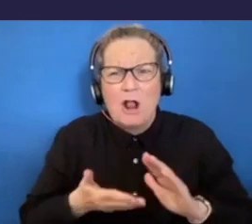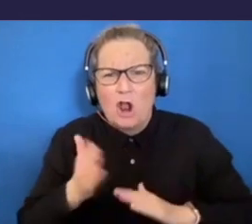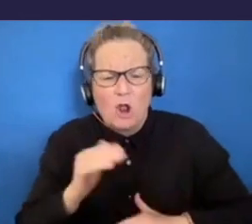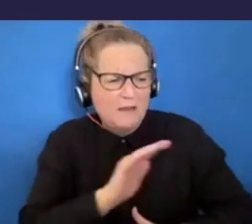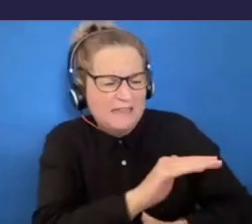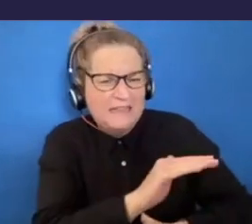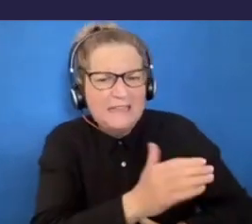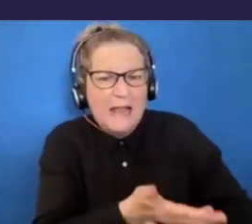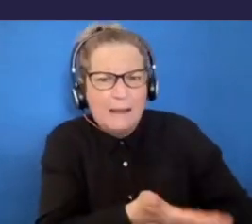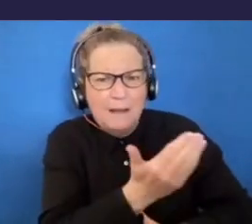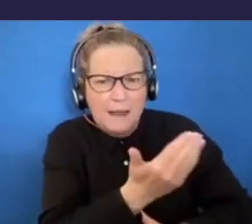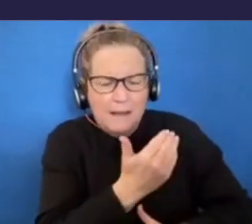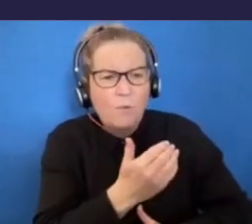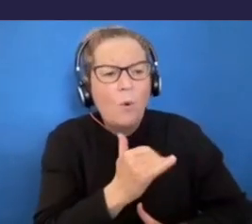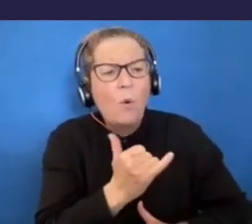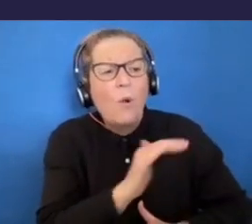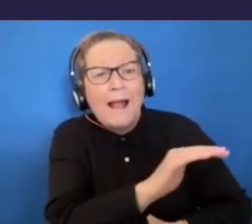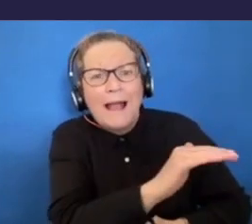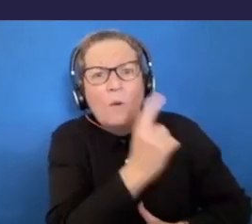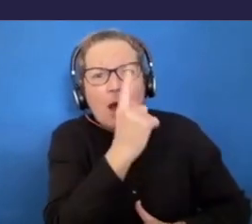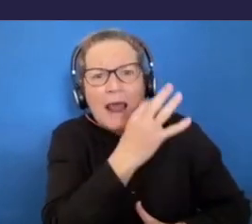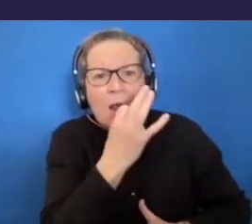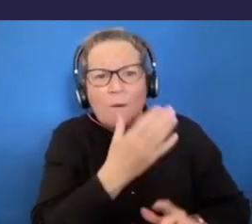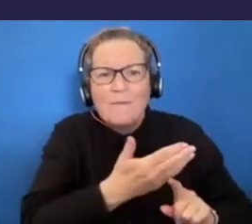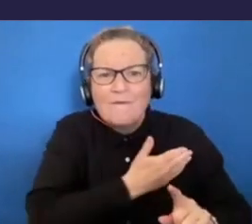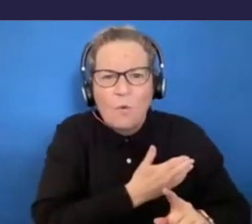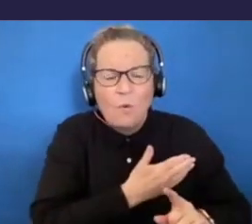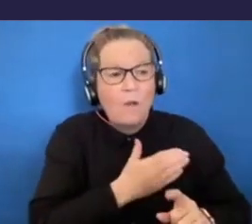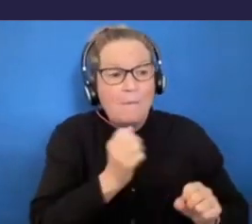before she gets going, and breakfast and all that before she goes.